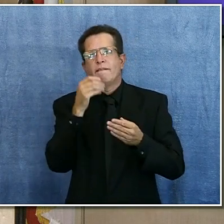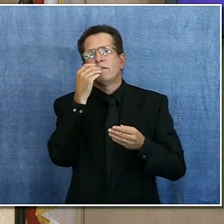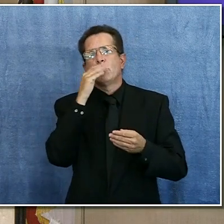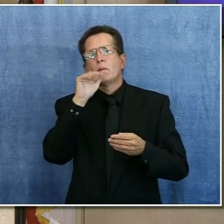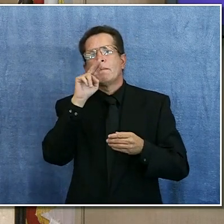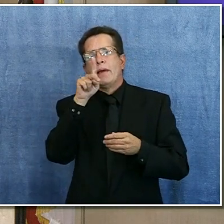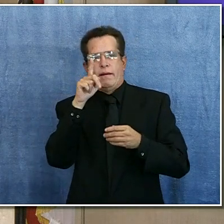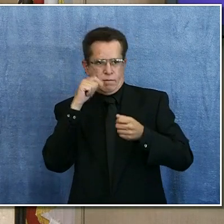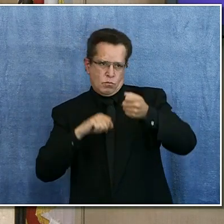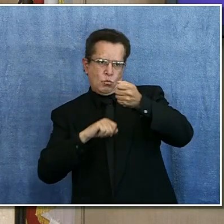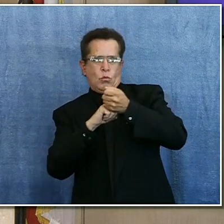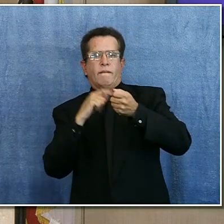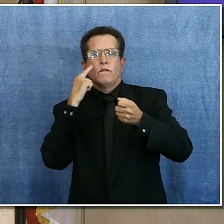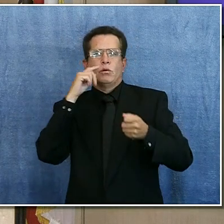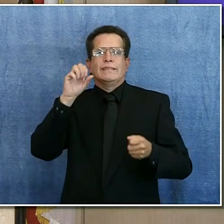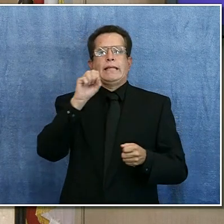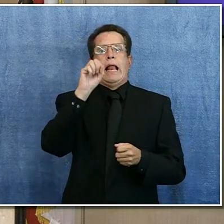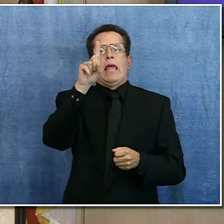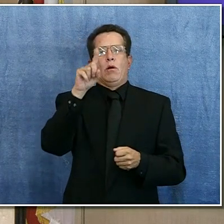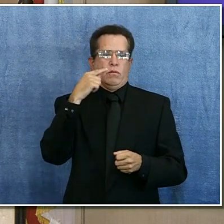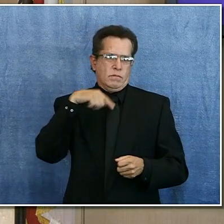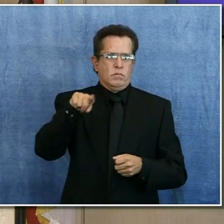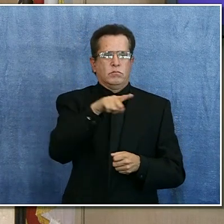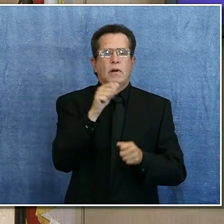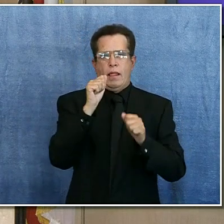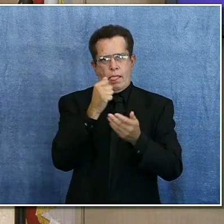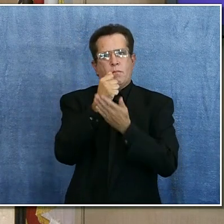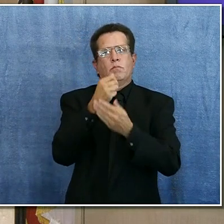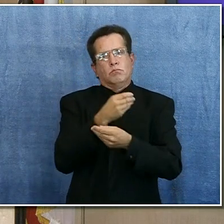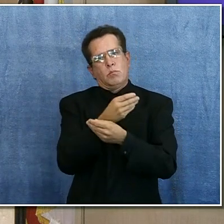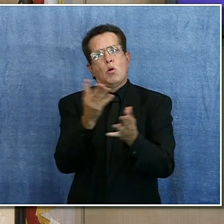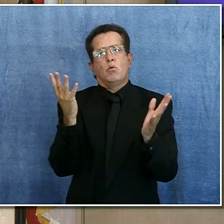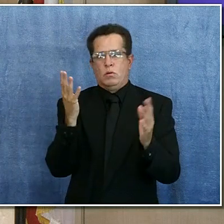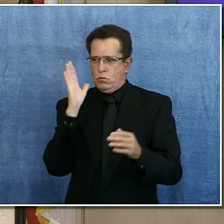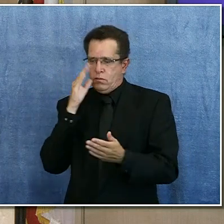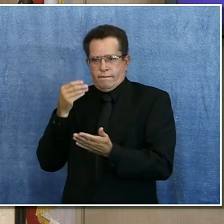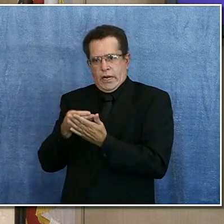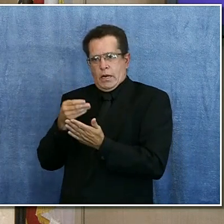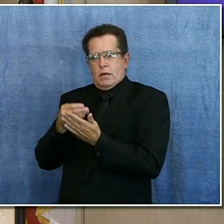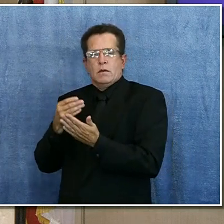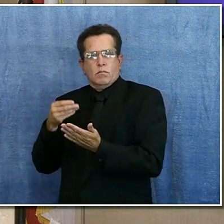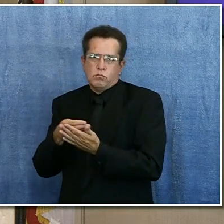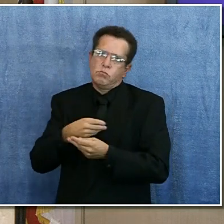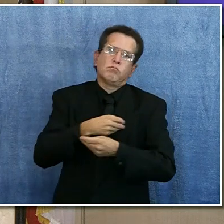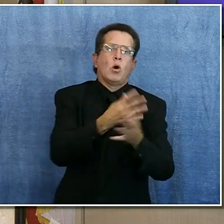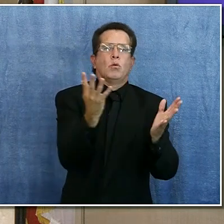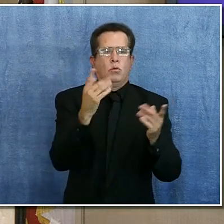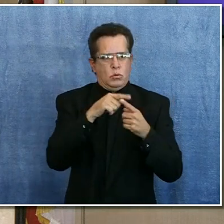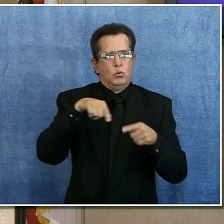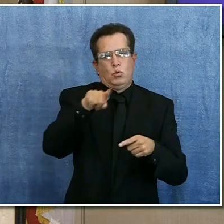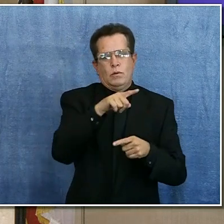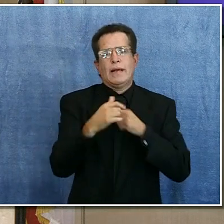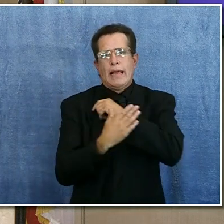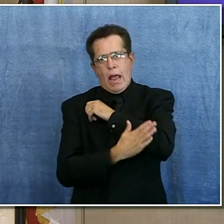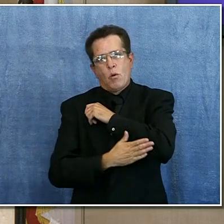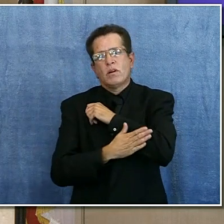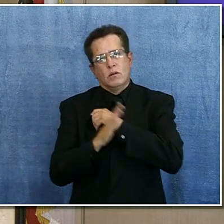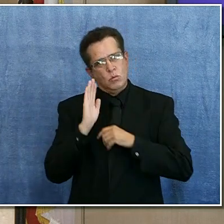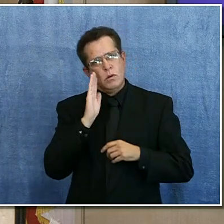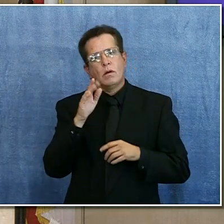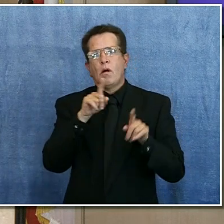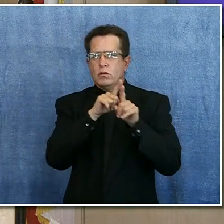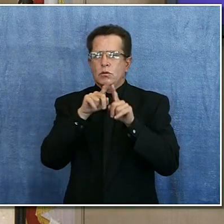to purchase for food for distribution. They will get an infusion of funds from the county. And then finally, we're spending